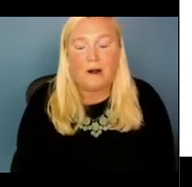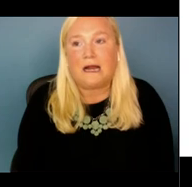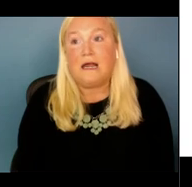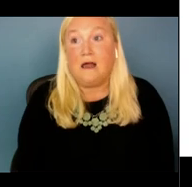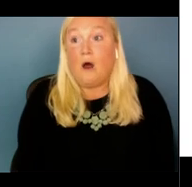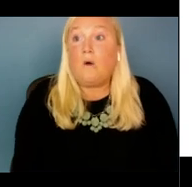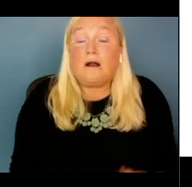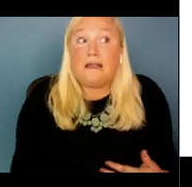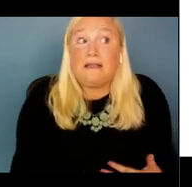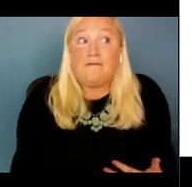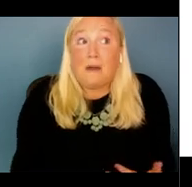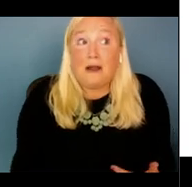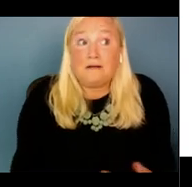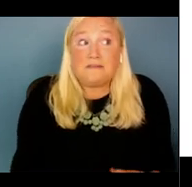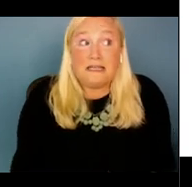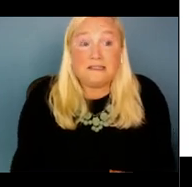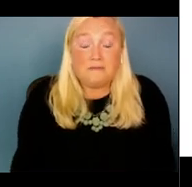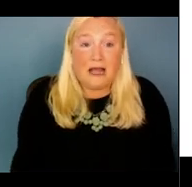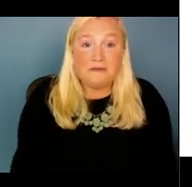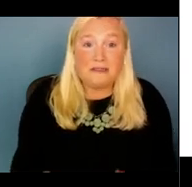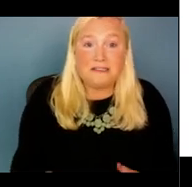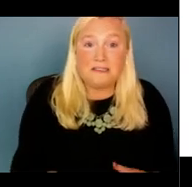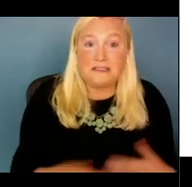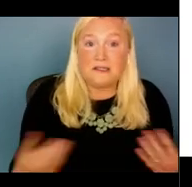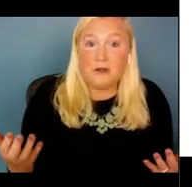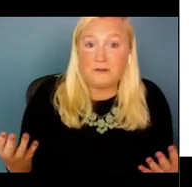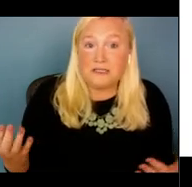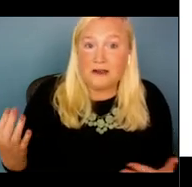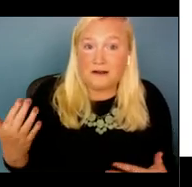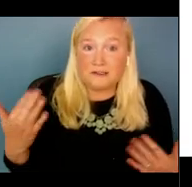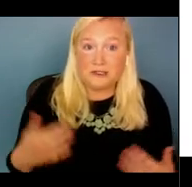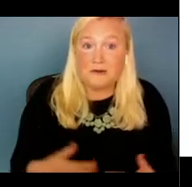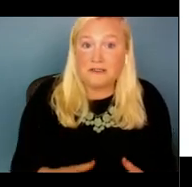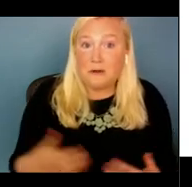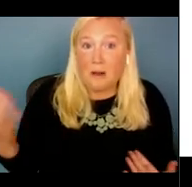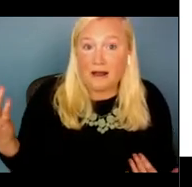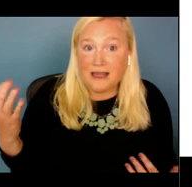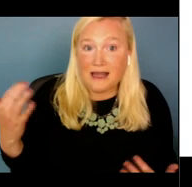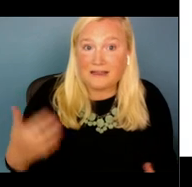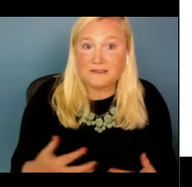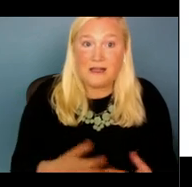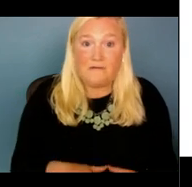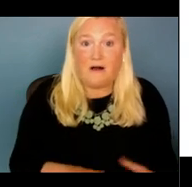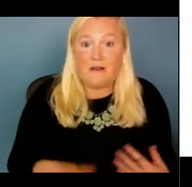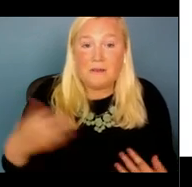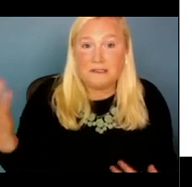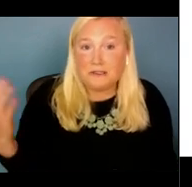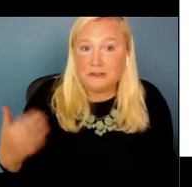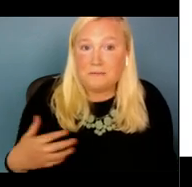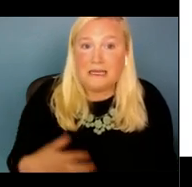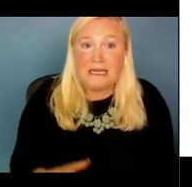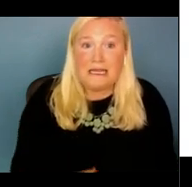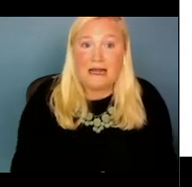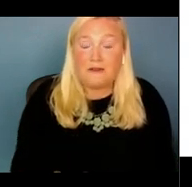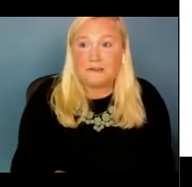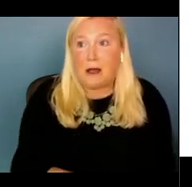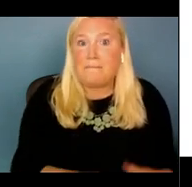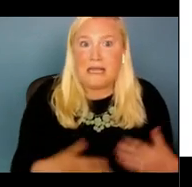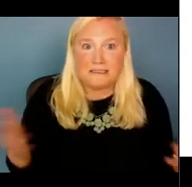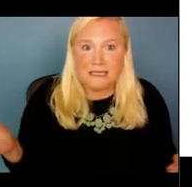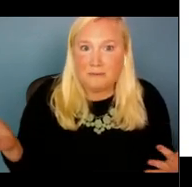CEU, or even better, take some time to listen to someone who stutters, tune into a podcast, follow them on social